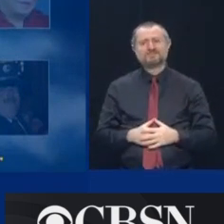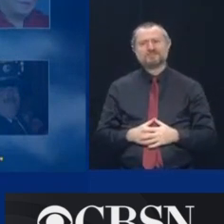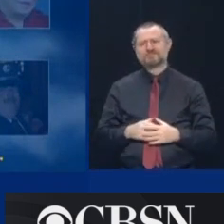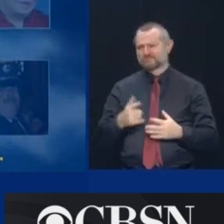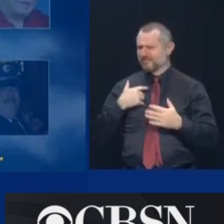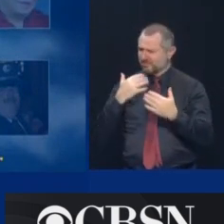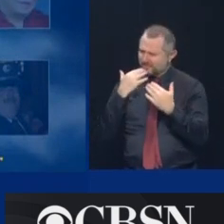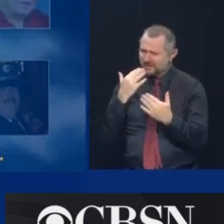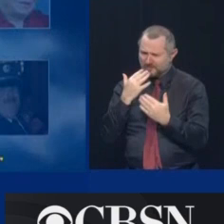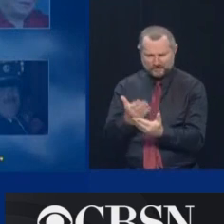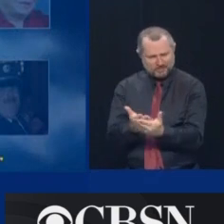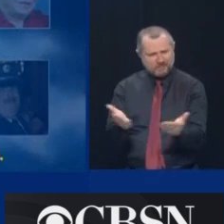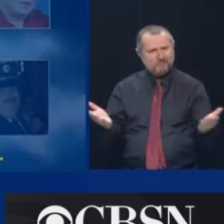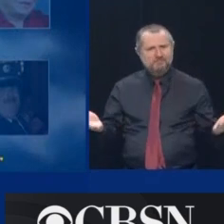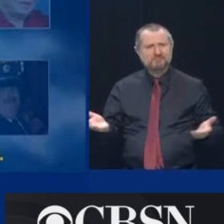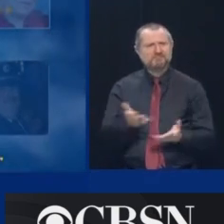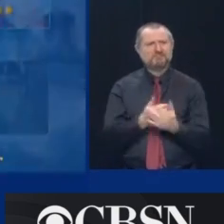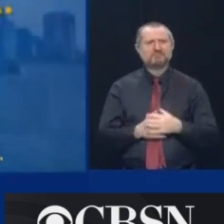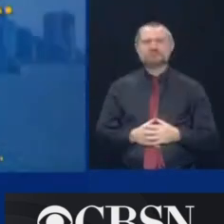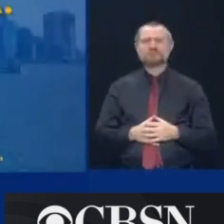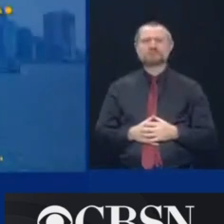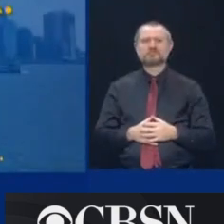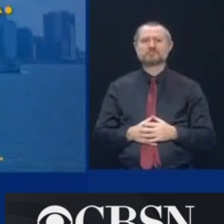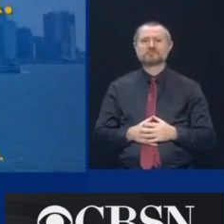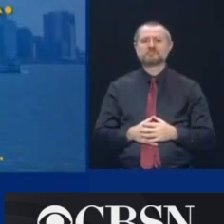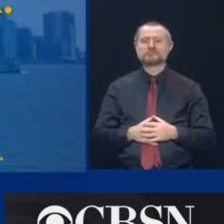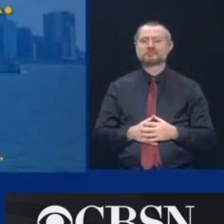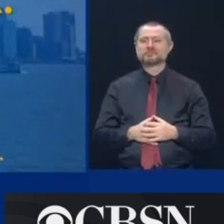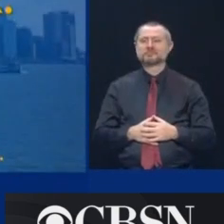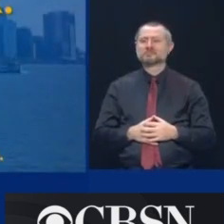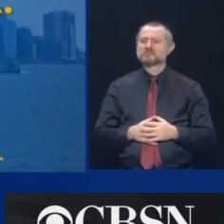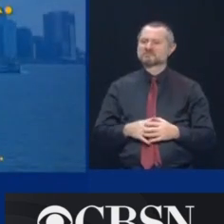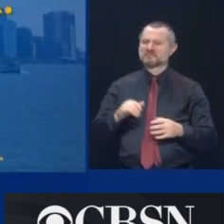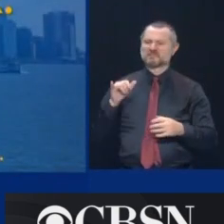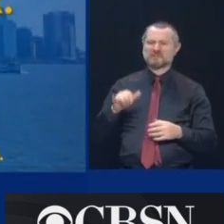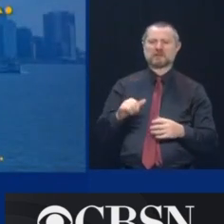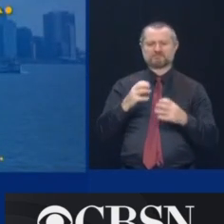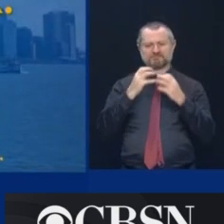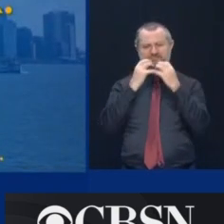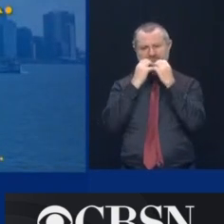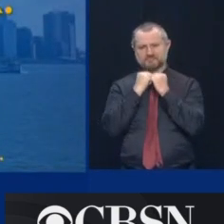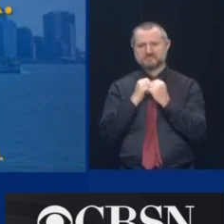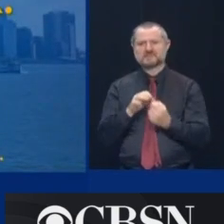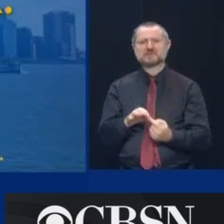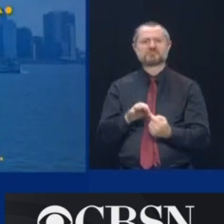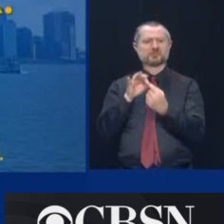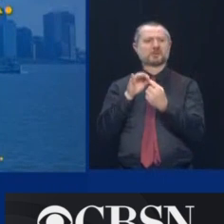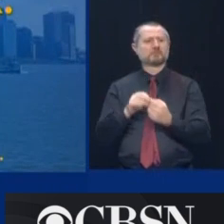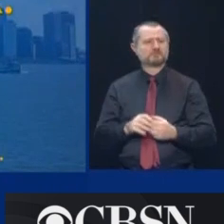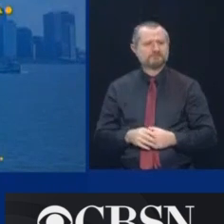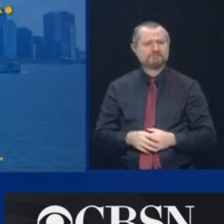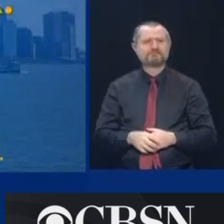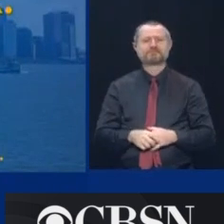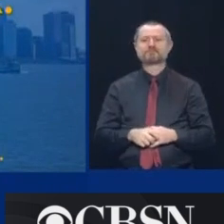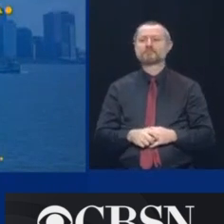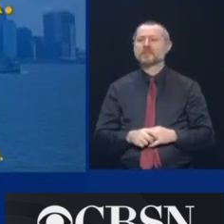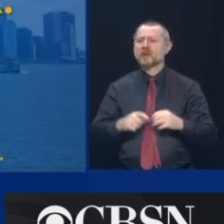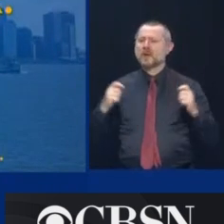for them. And that is special. So celebrate